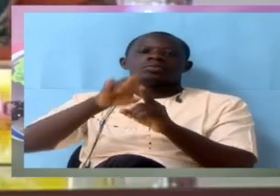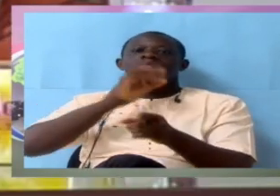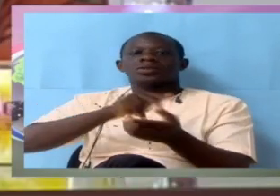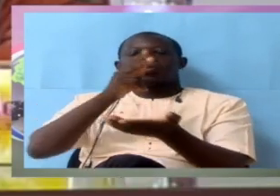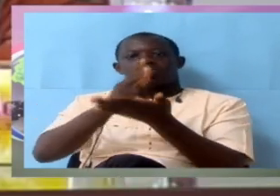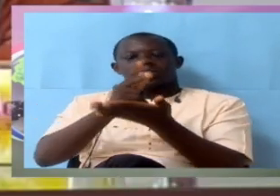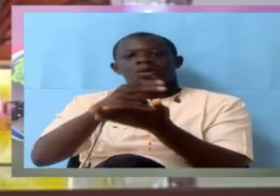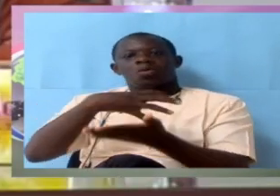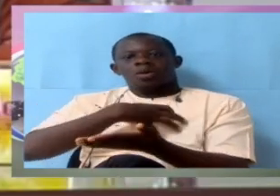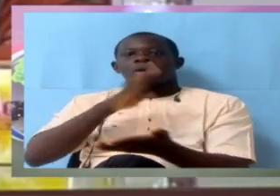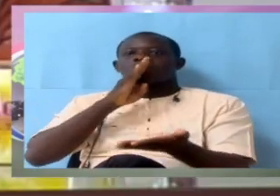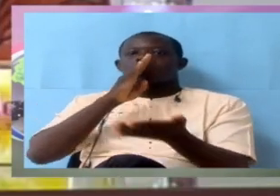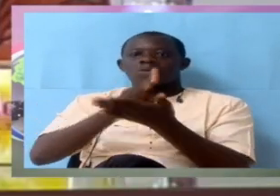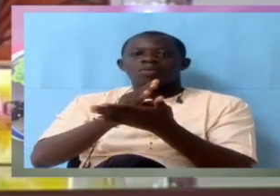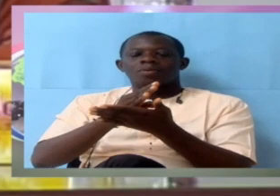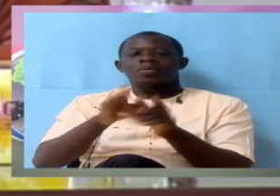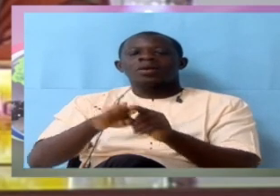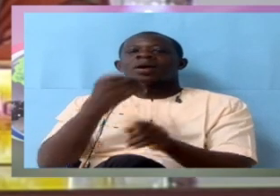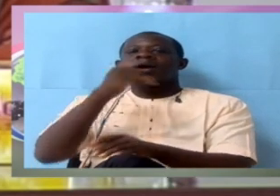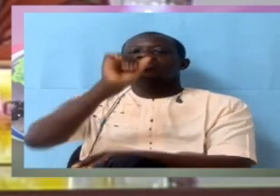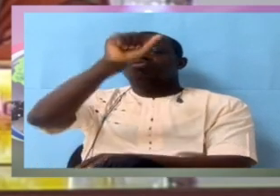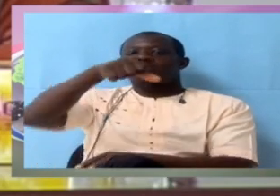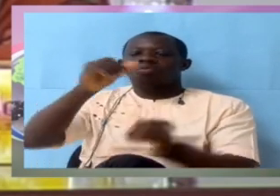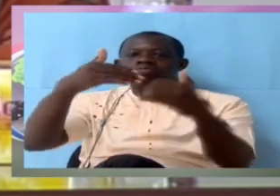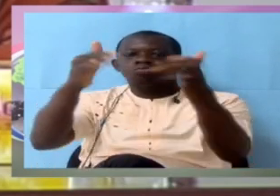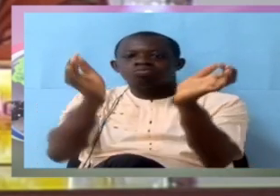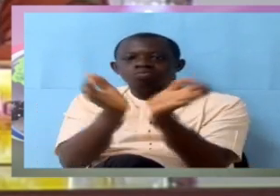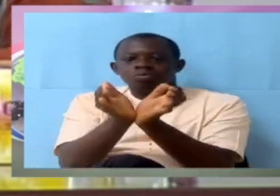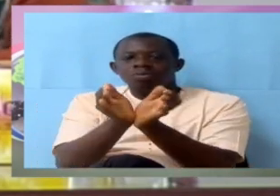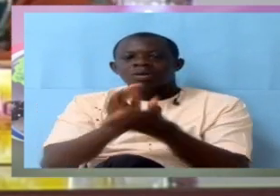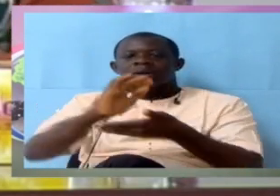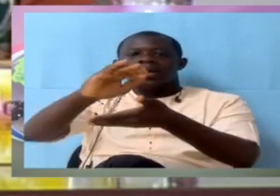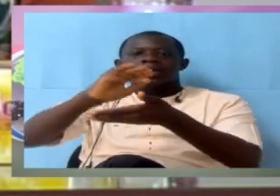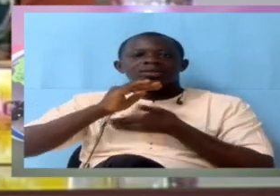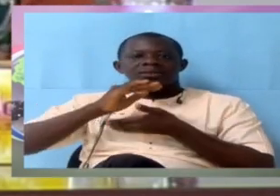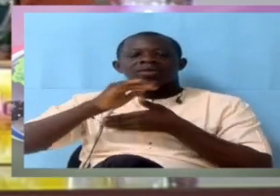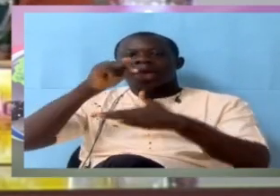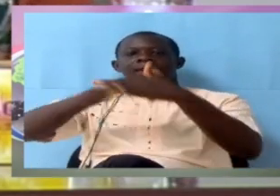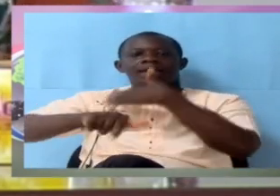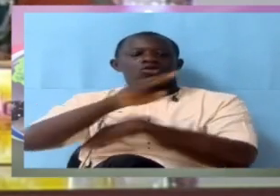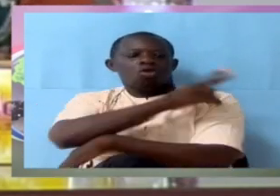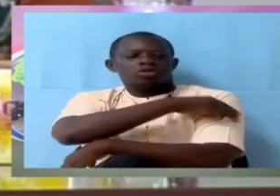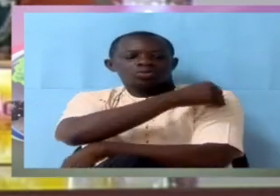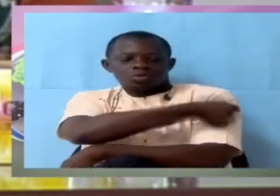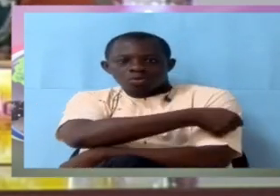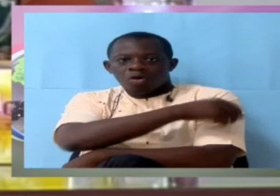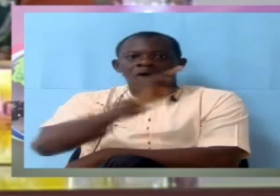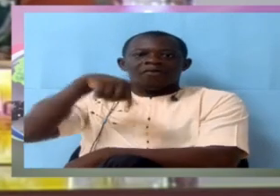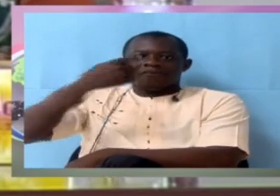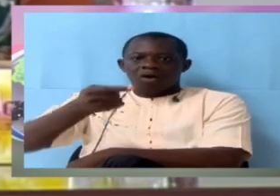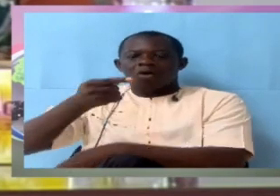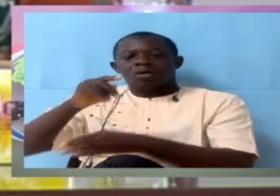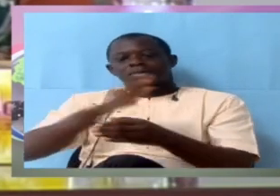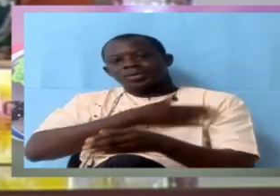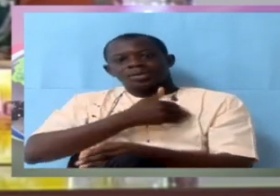just confirm, was your batch actually admitted in a hospital for treatment? Silang ako puru e jani